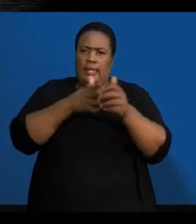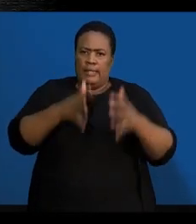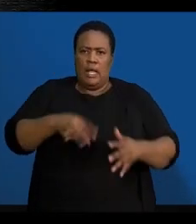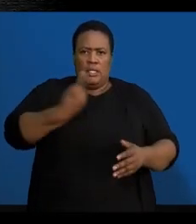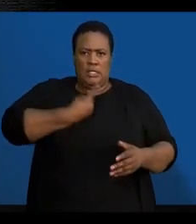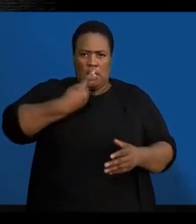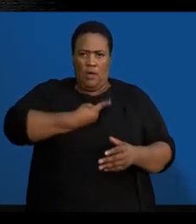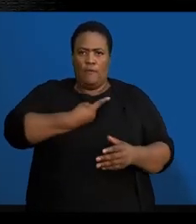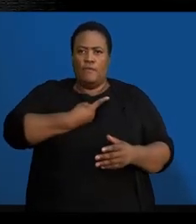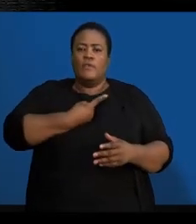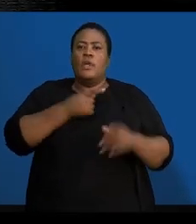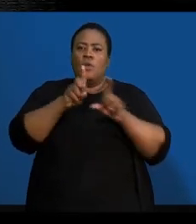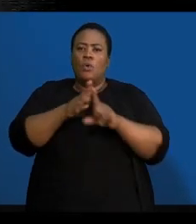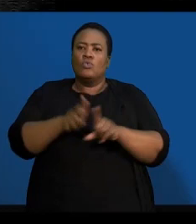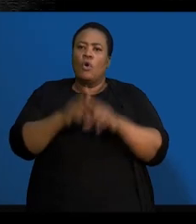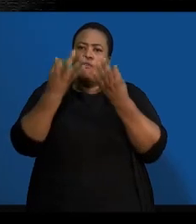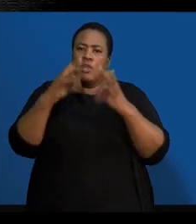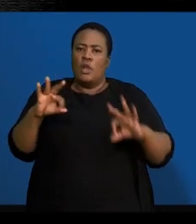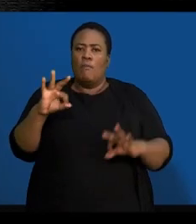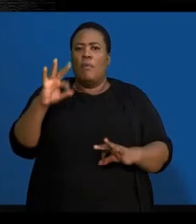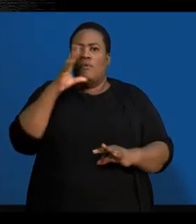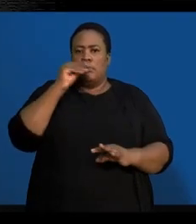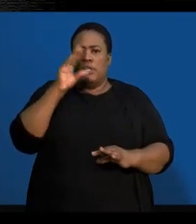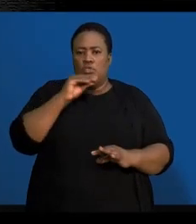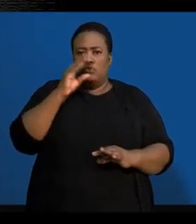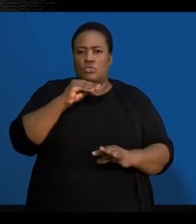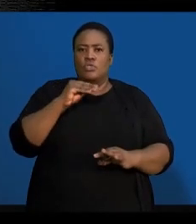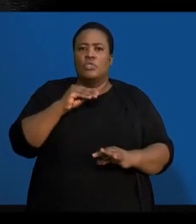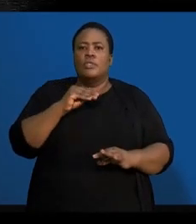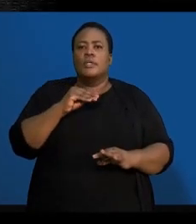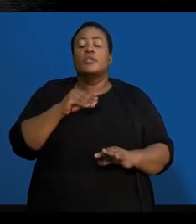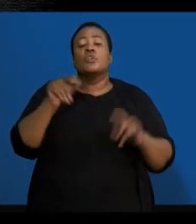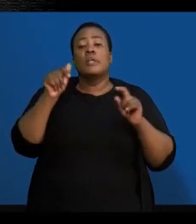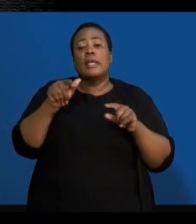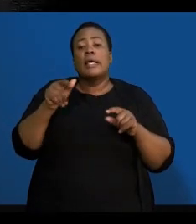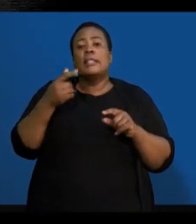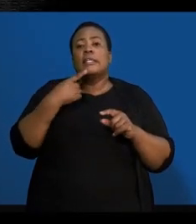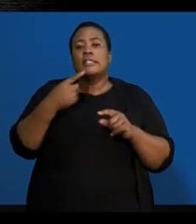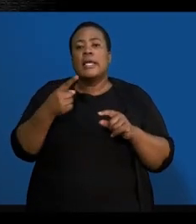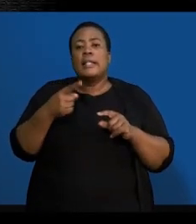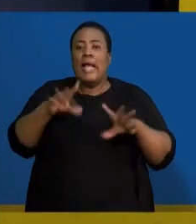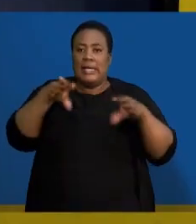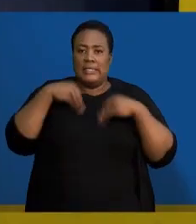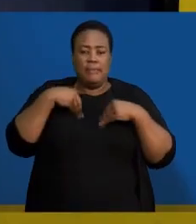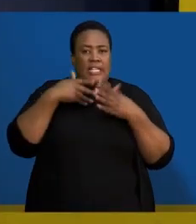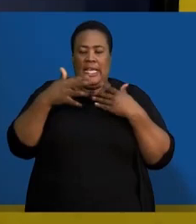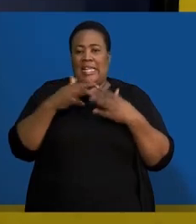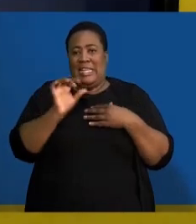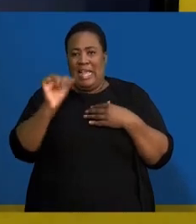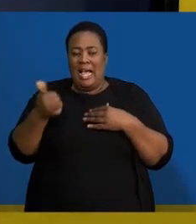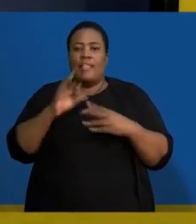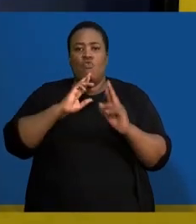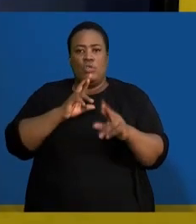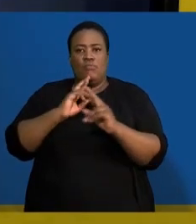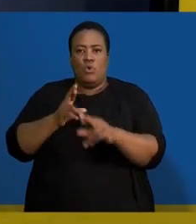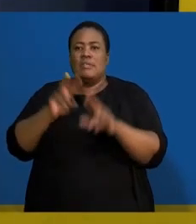and any other relevant response. So what they do is they accept any other response as long as it